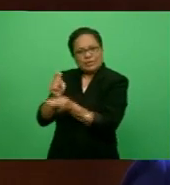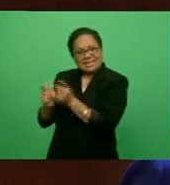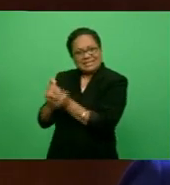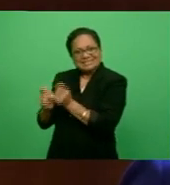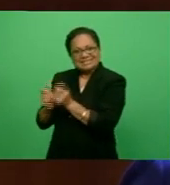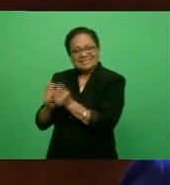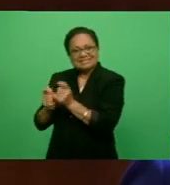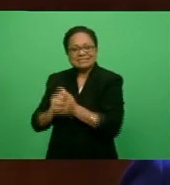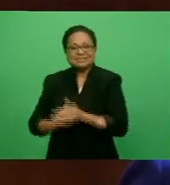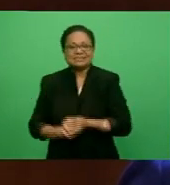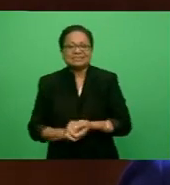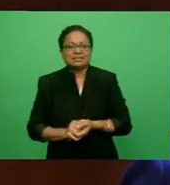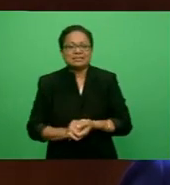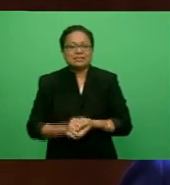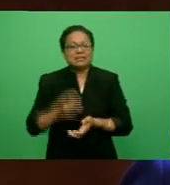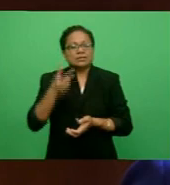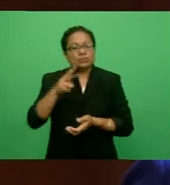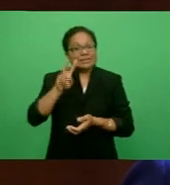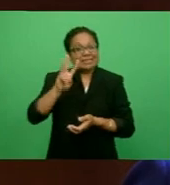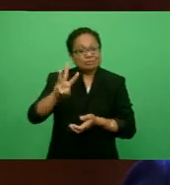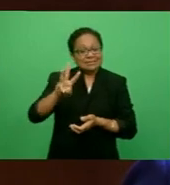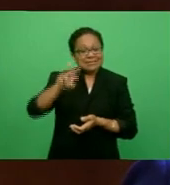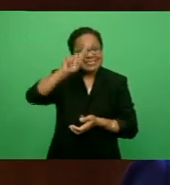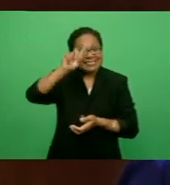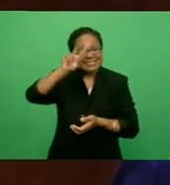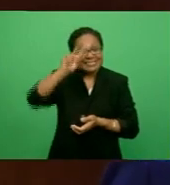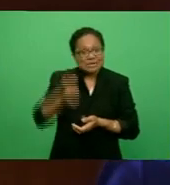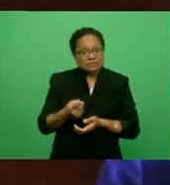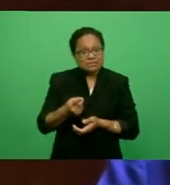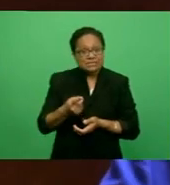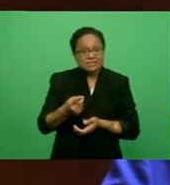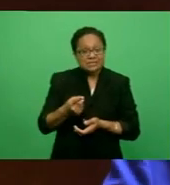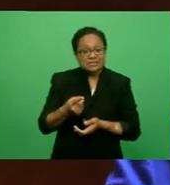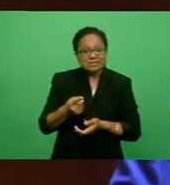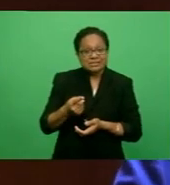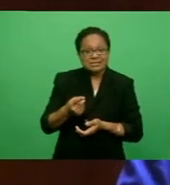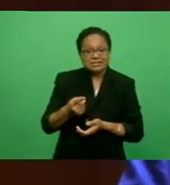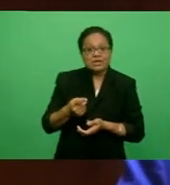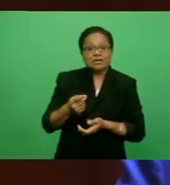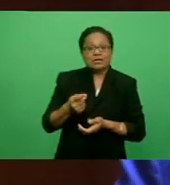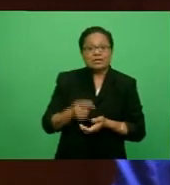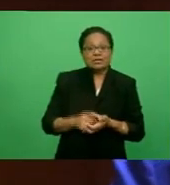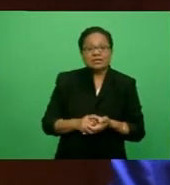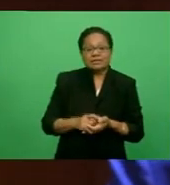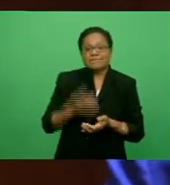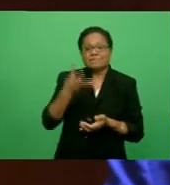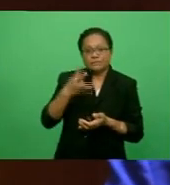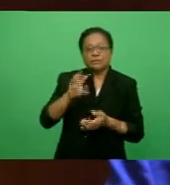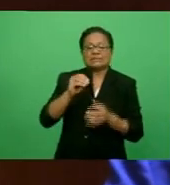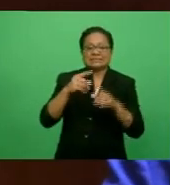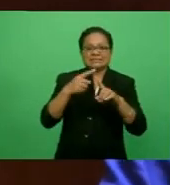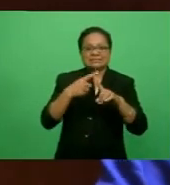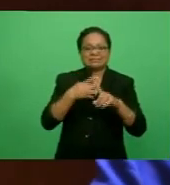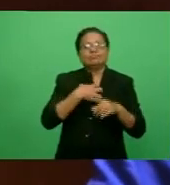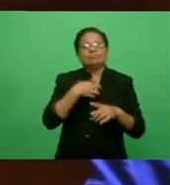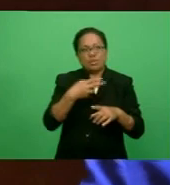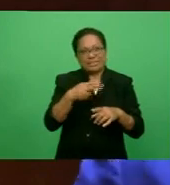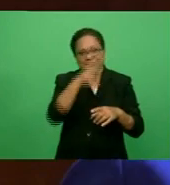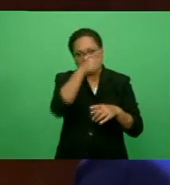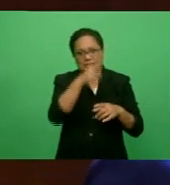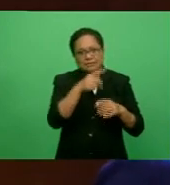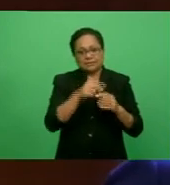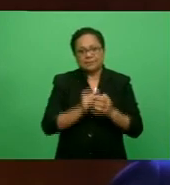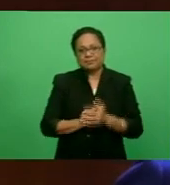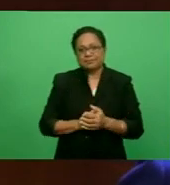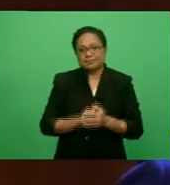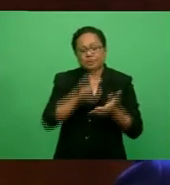23,000 times all the kits are produced in Korea. But